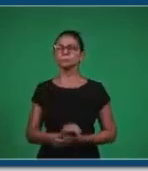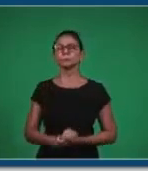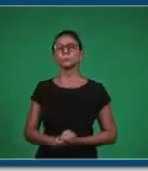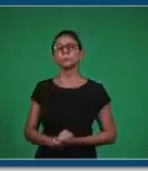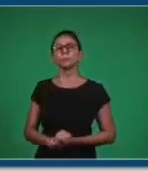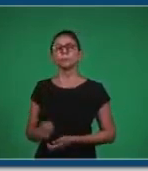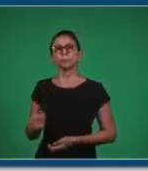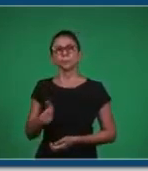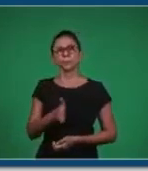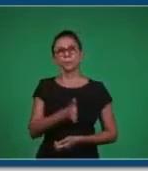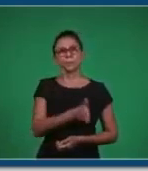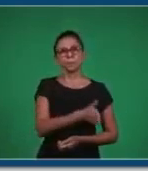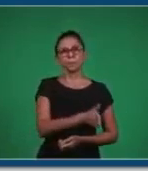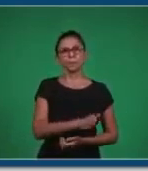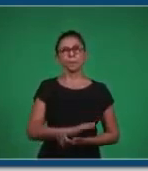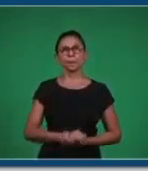church,